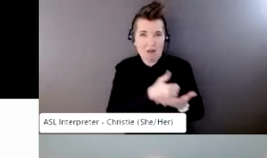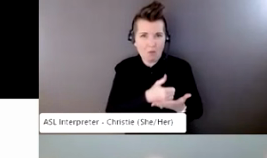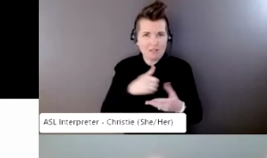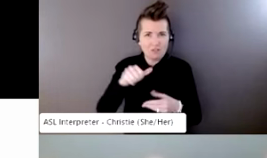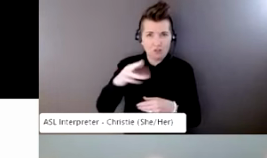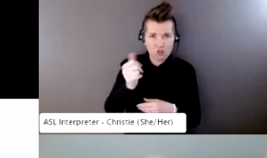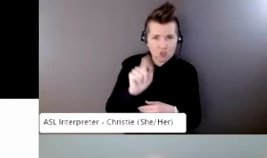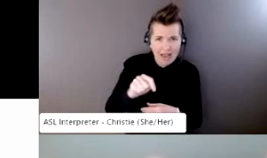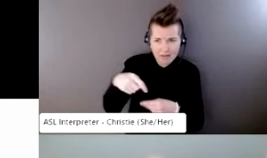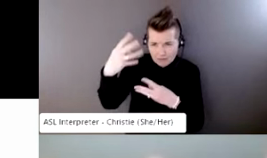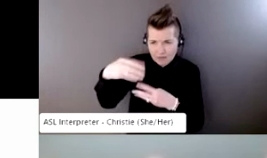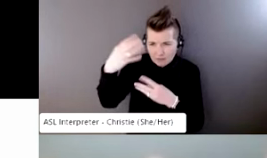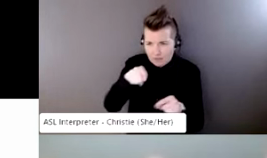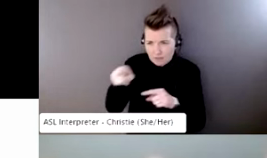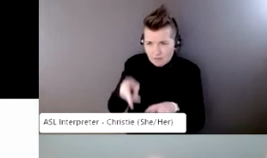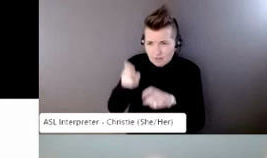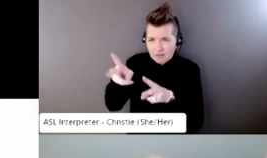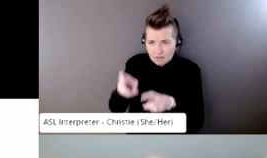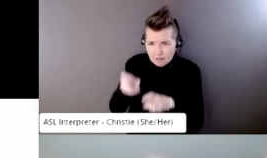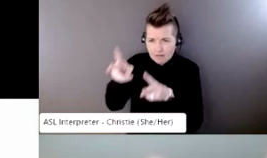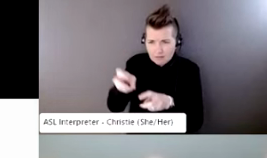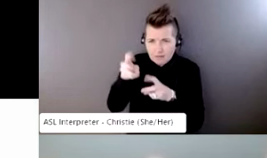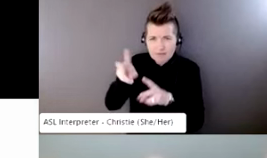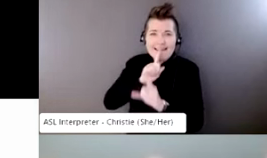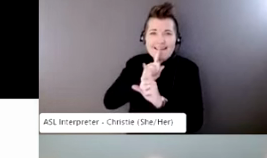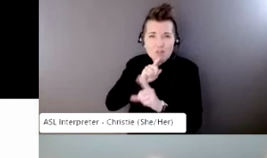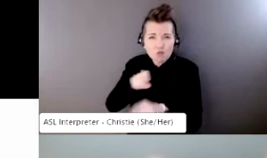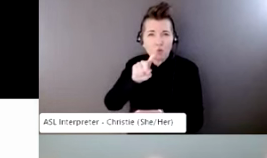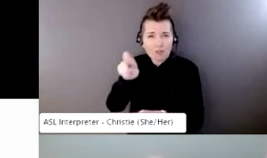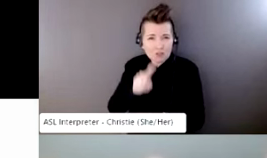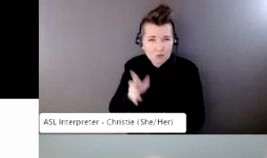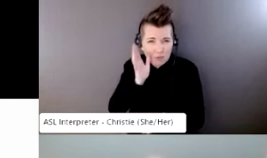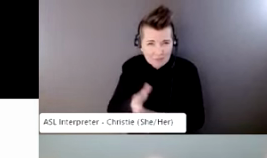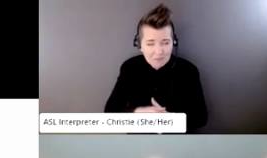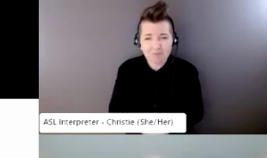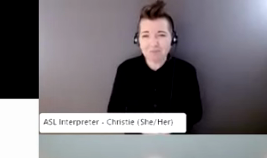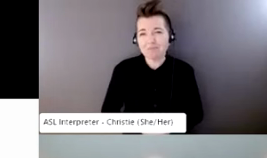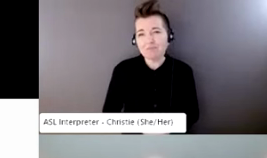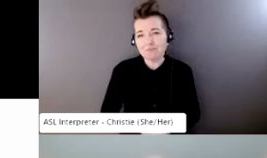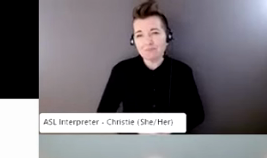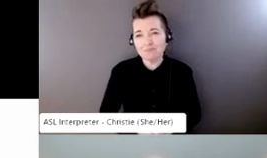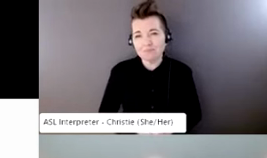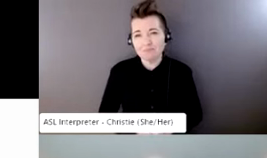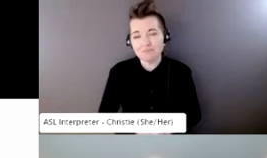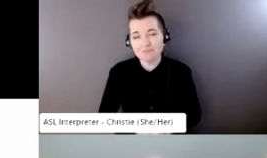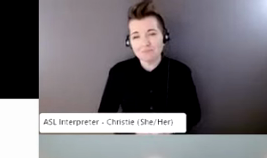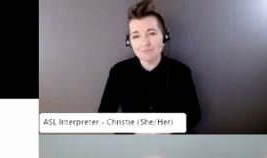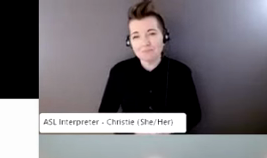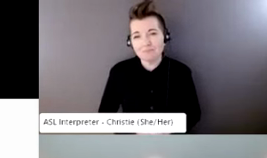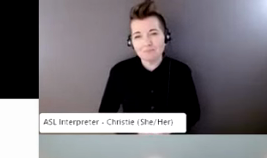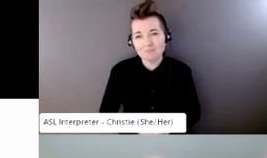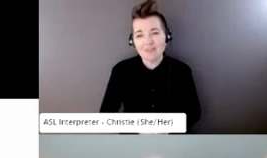some relevant links about Connected Canadians, workshops, websites, and to answer any question you may have about